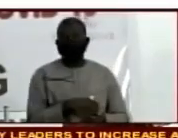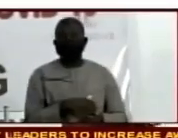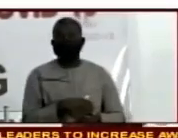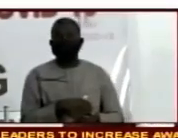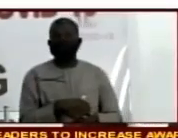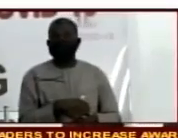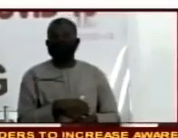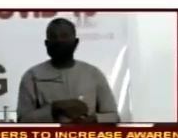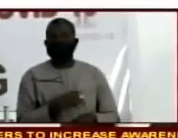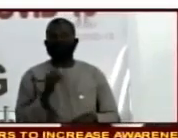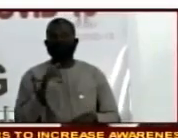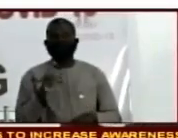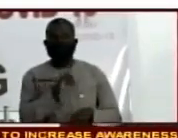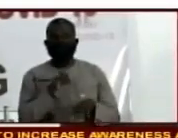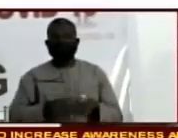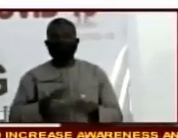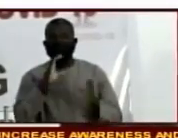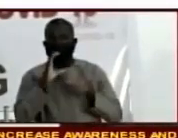Communication Commissions,